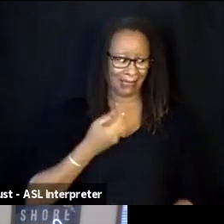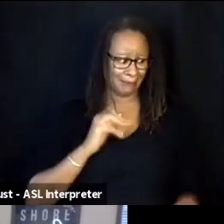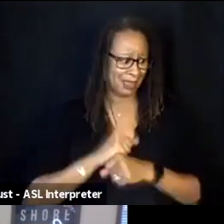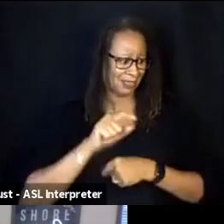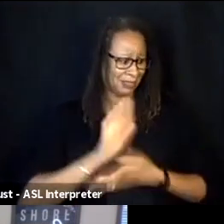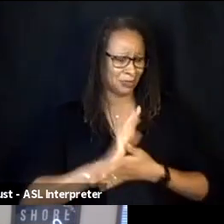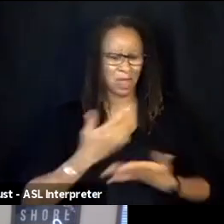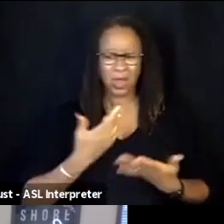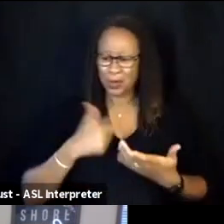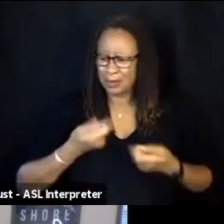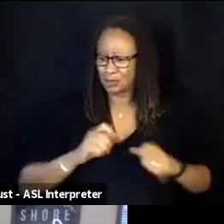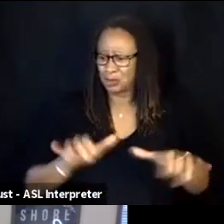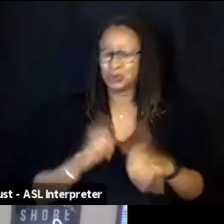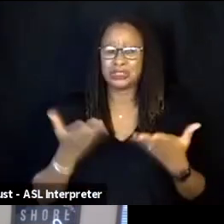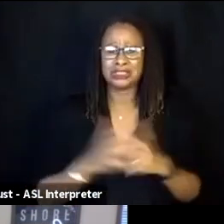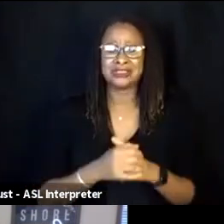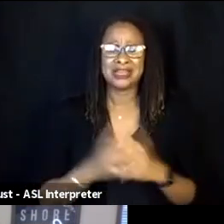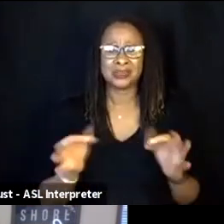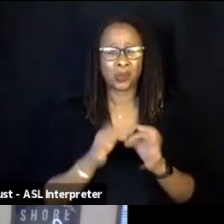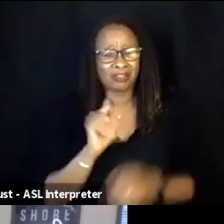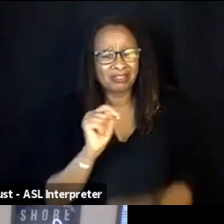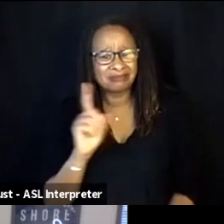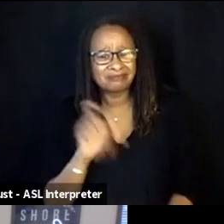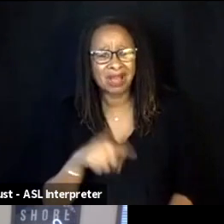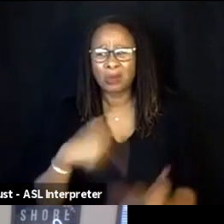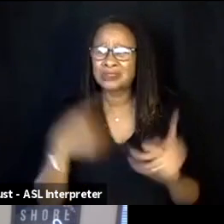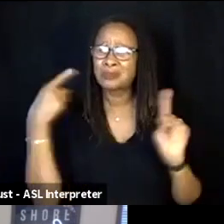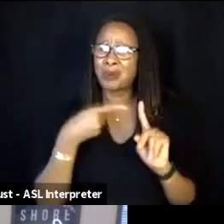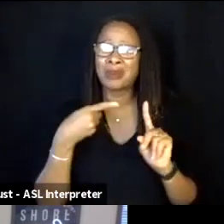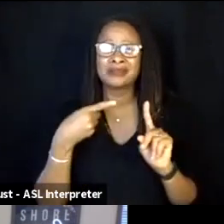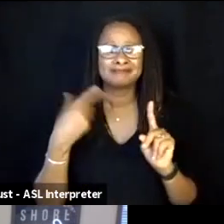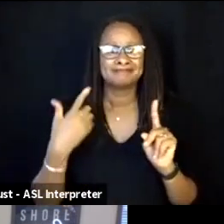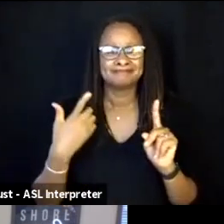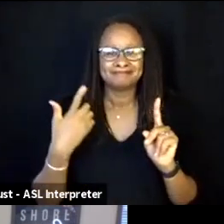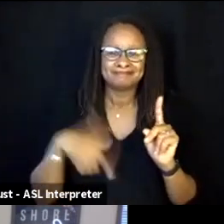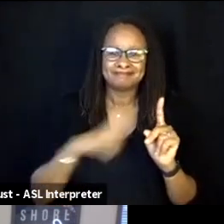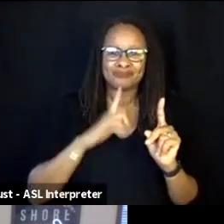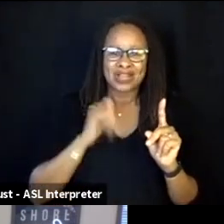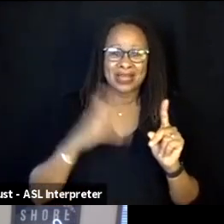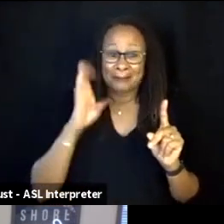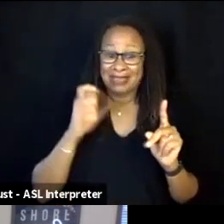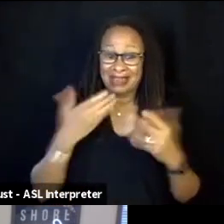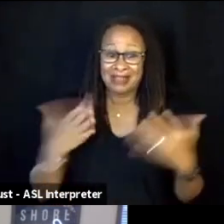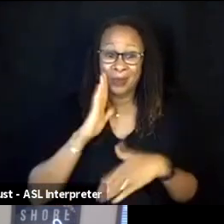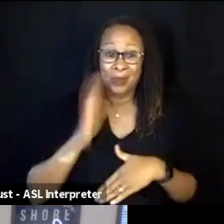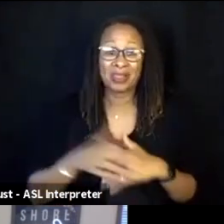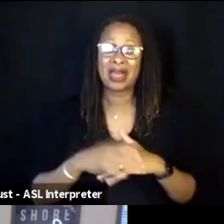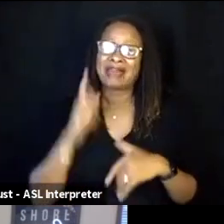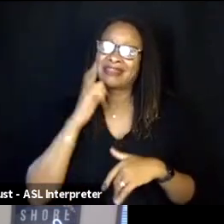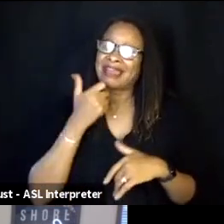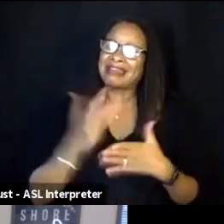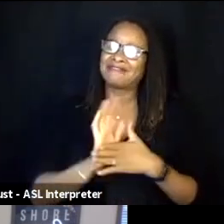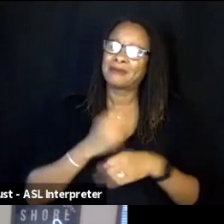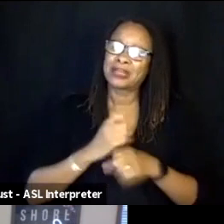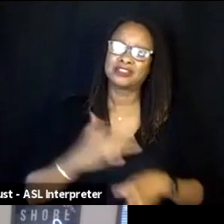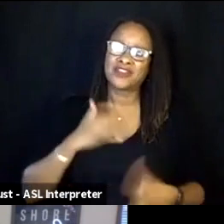like, what am I trying to do here? Like, is this even worth it? What's the point? You know, like, what am I really, is this ever going to be anything? I think any filmmaker feels